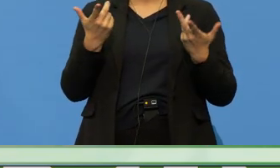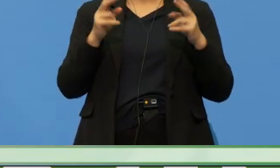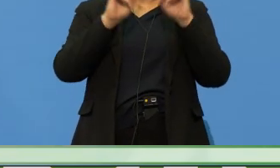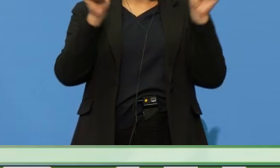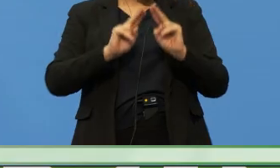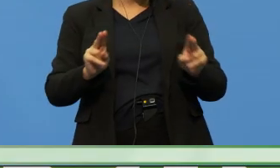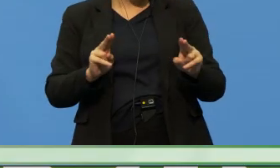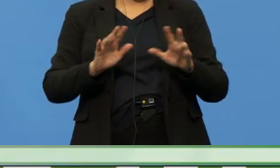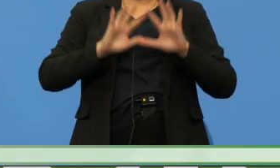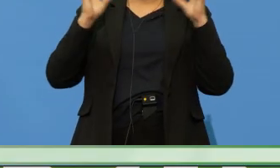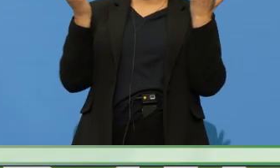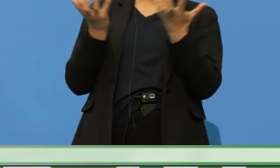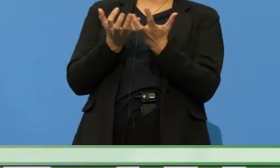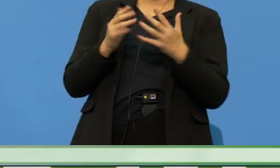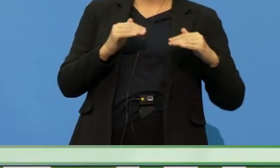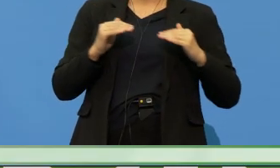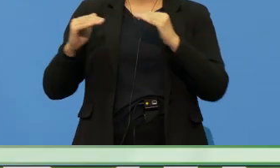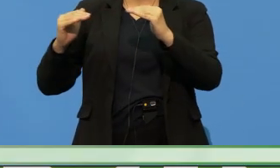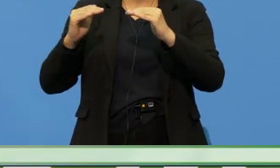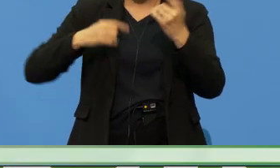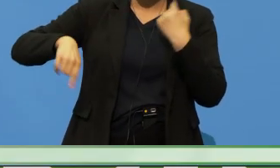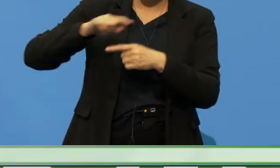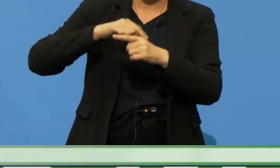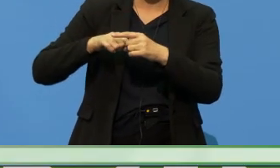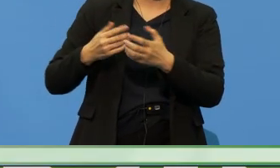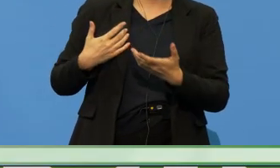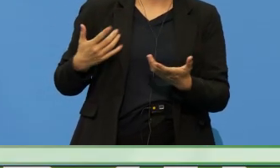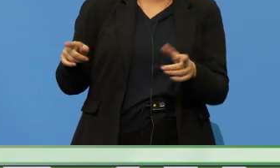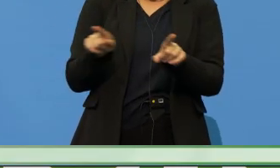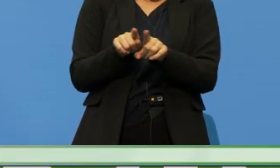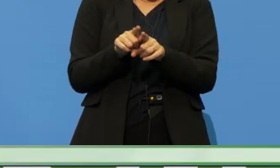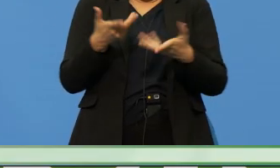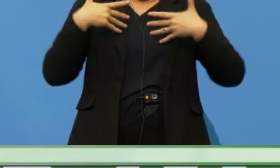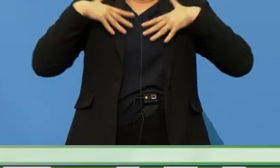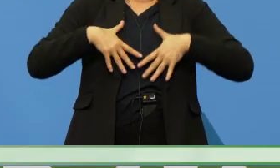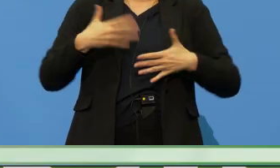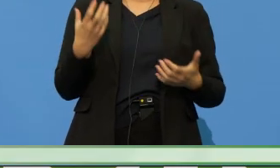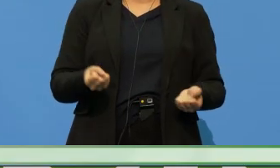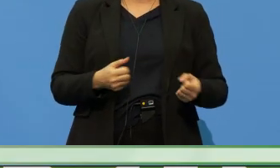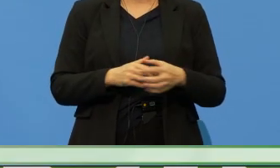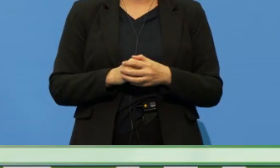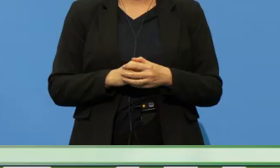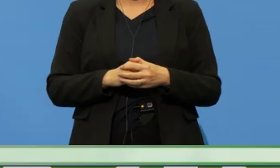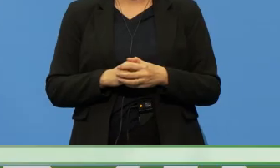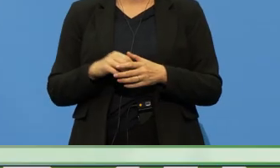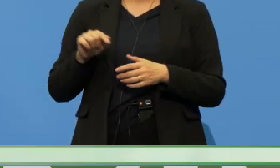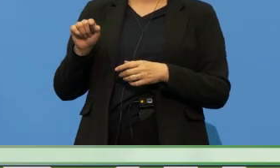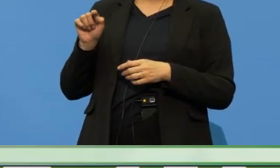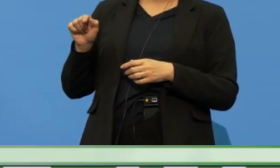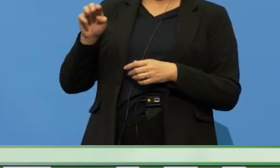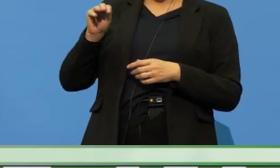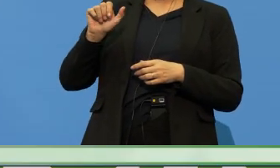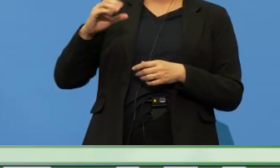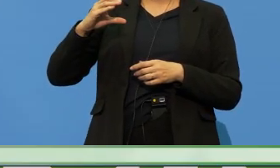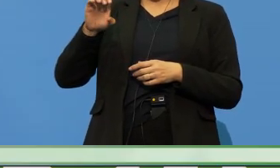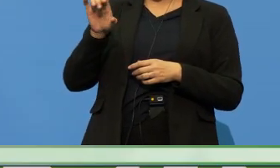the one thing we share. And this is what Mays underlined as a key aspect in his last talk.